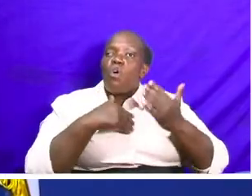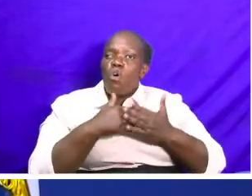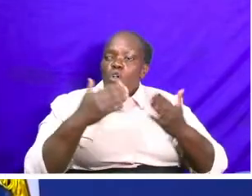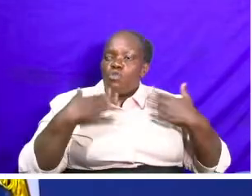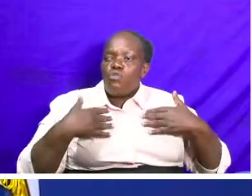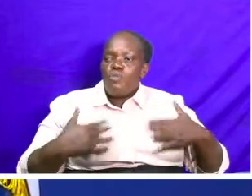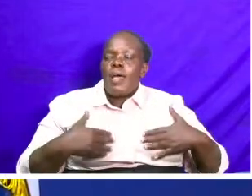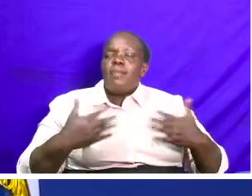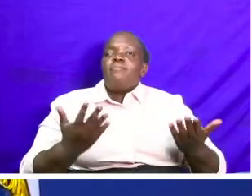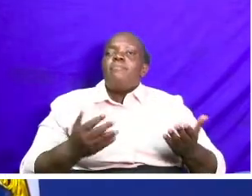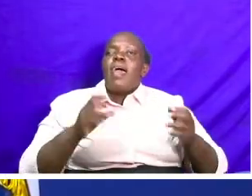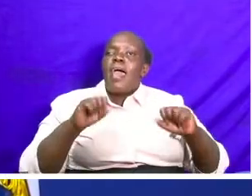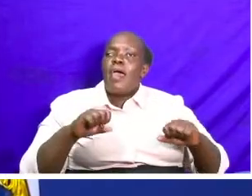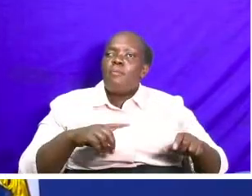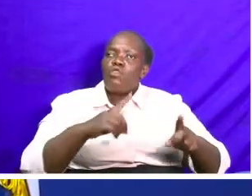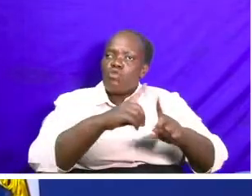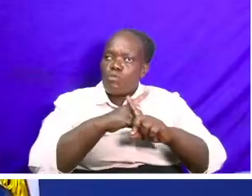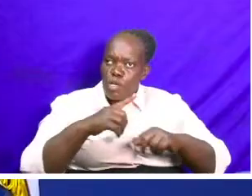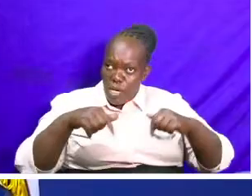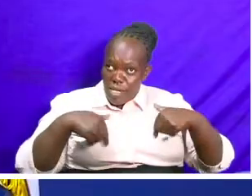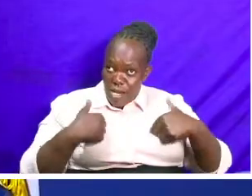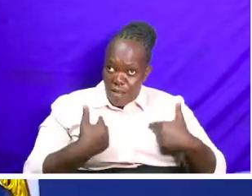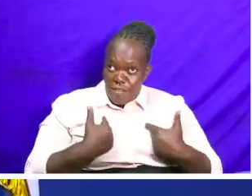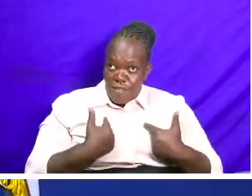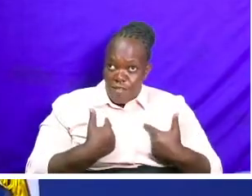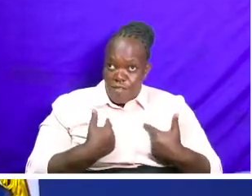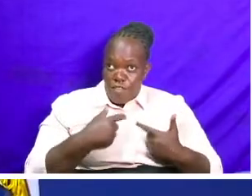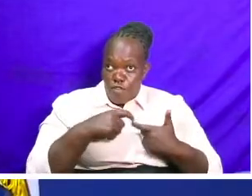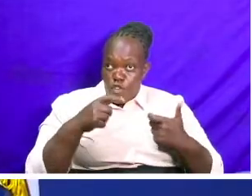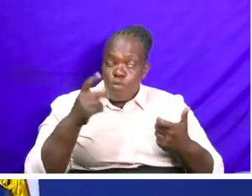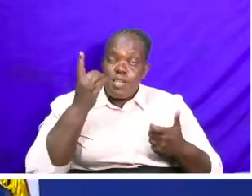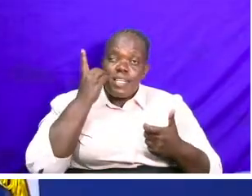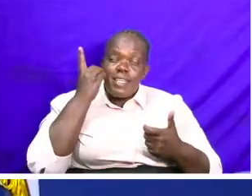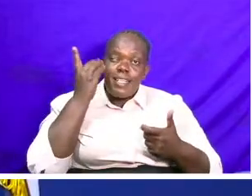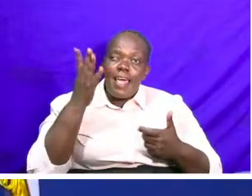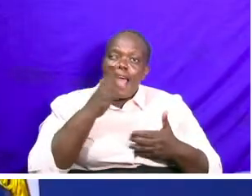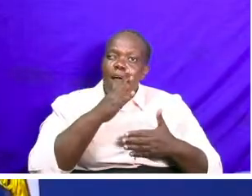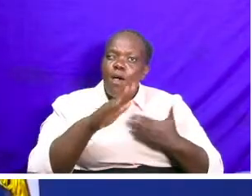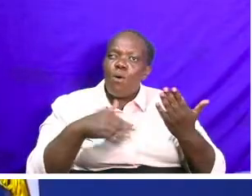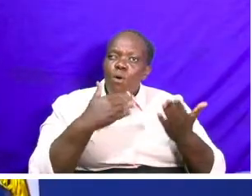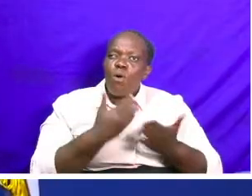beings, be able to protect ourselves, from them, because we are all humans.